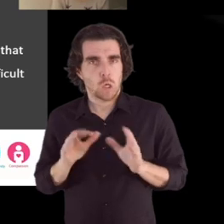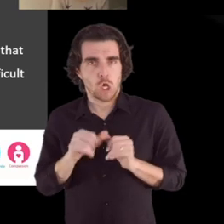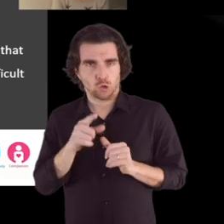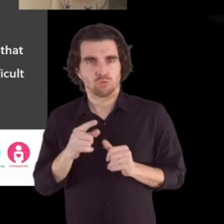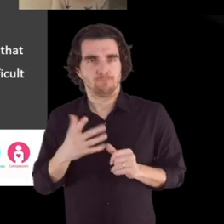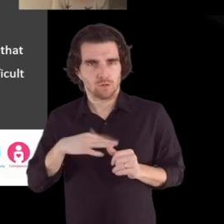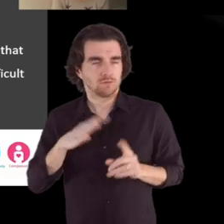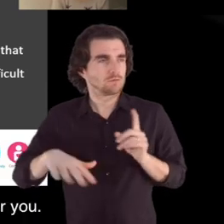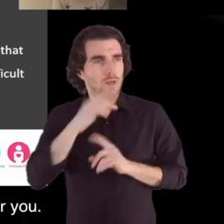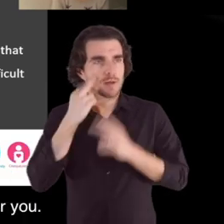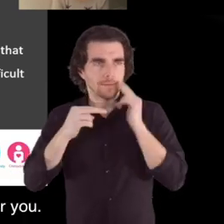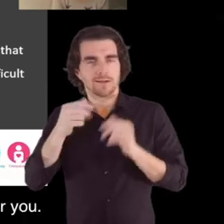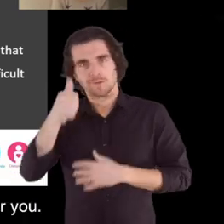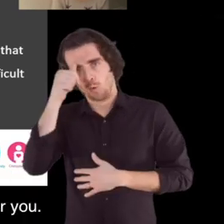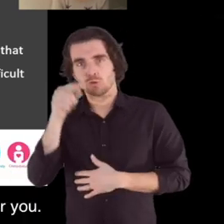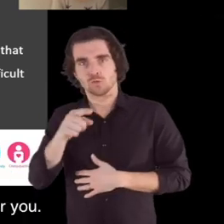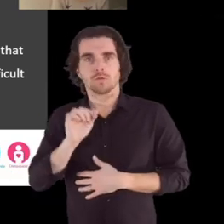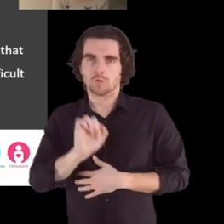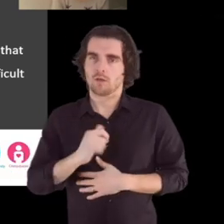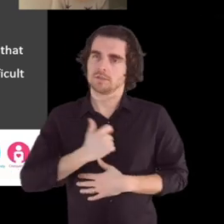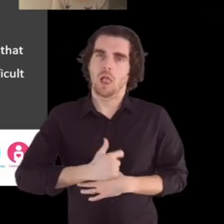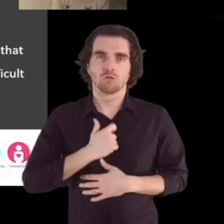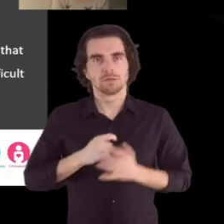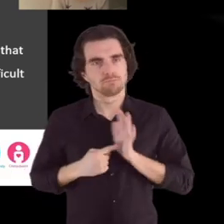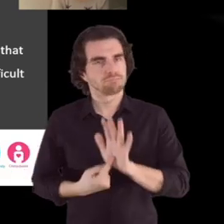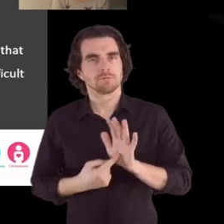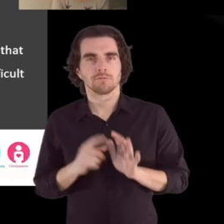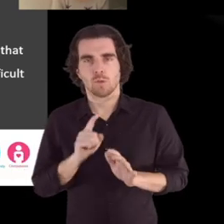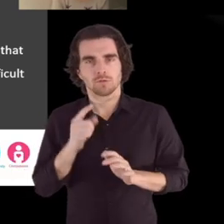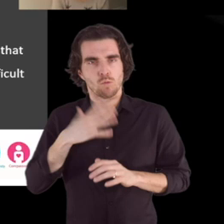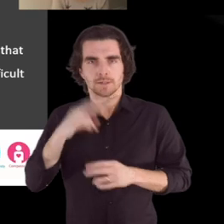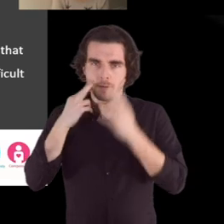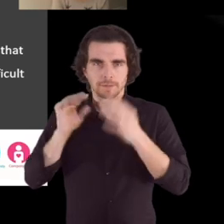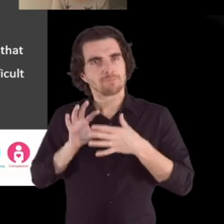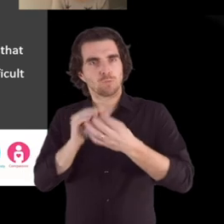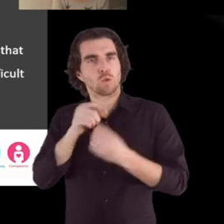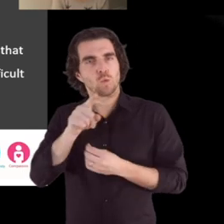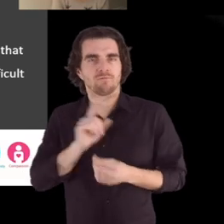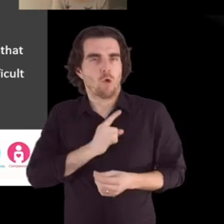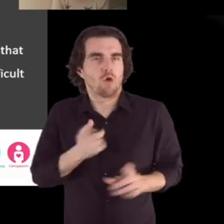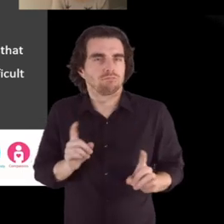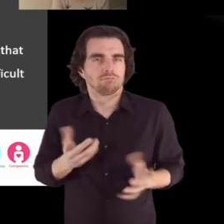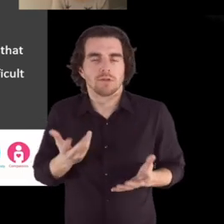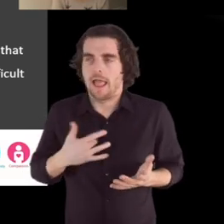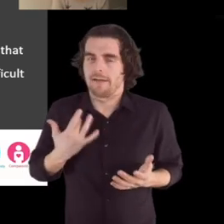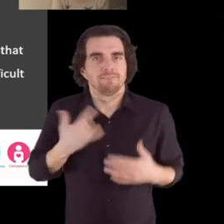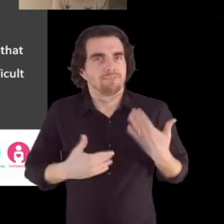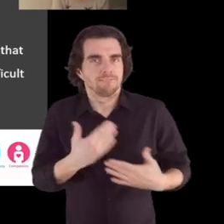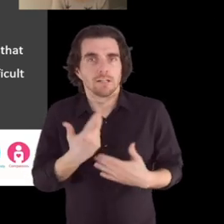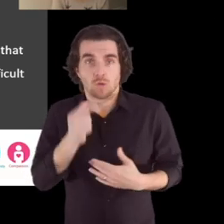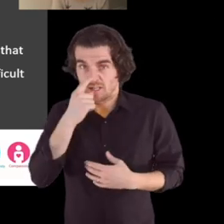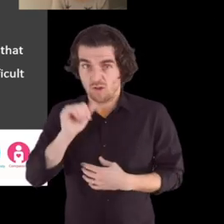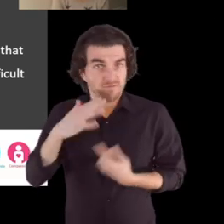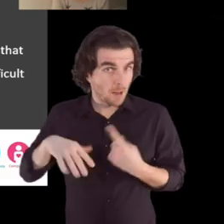or think about, you know, how would you want people to remember you? What kind of characteristics or what words would you want people to associate with you? What makes life